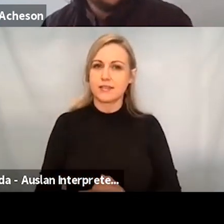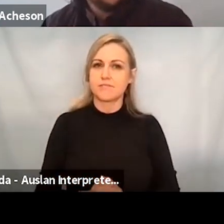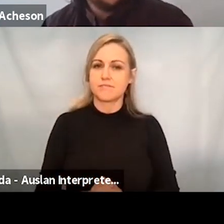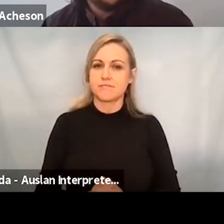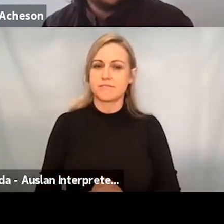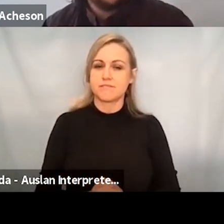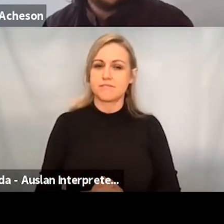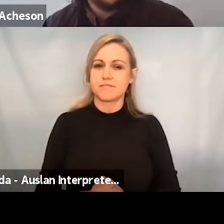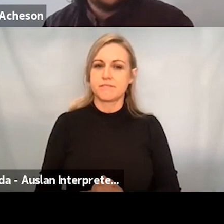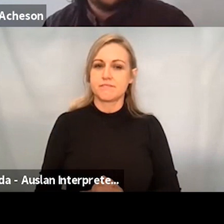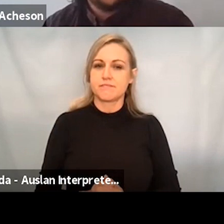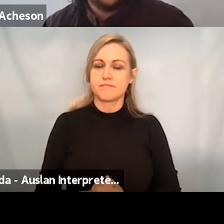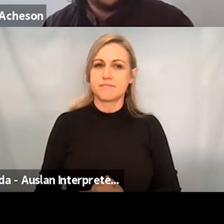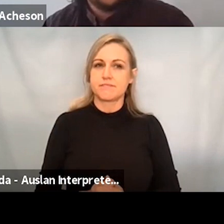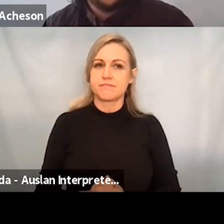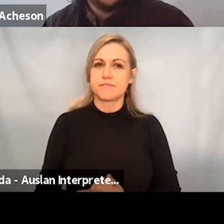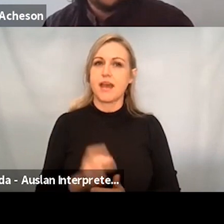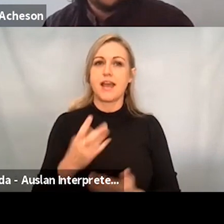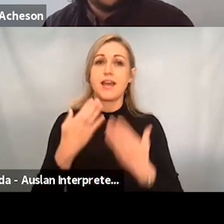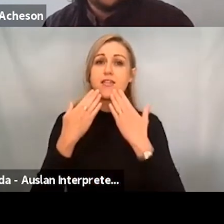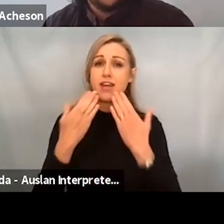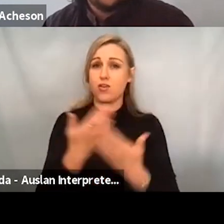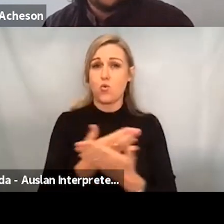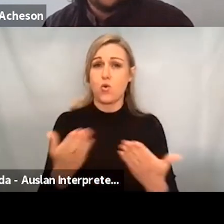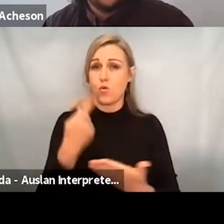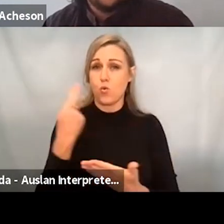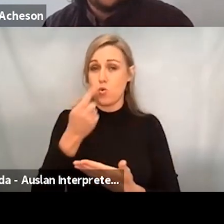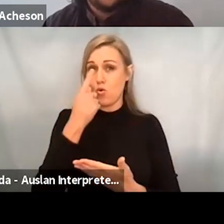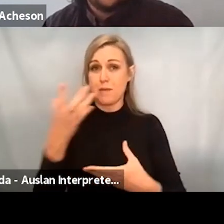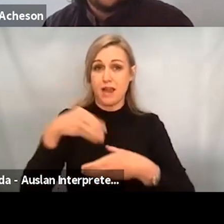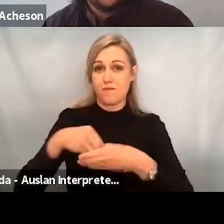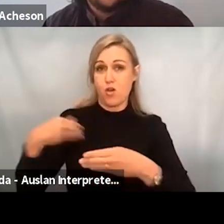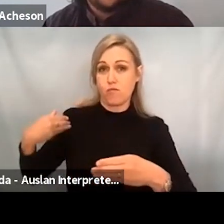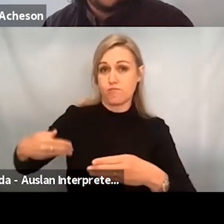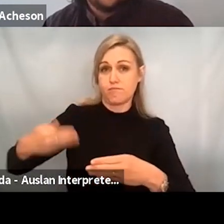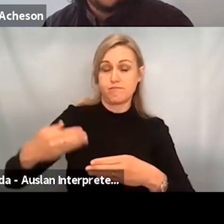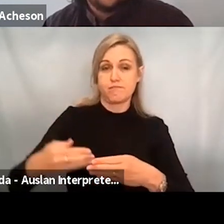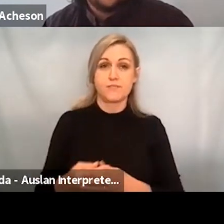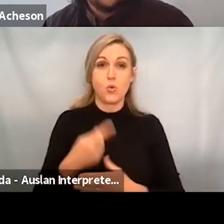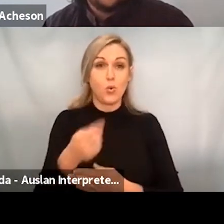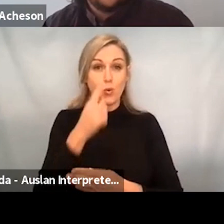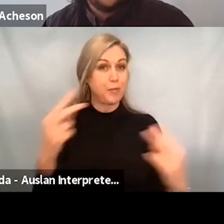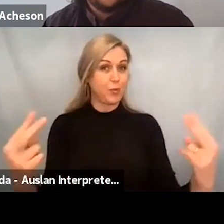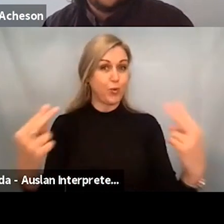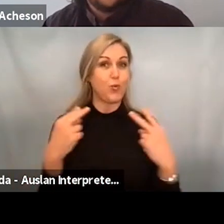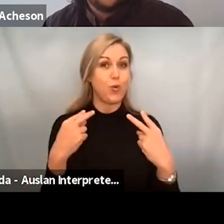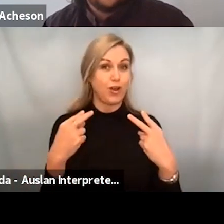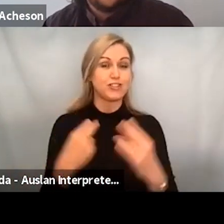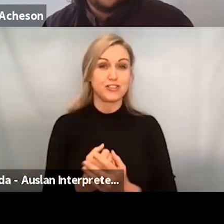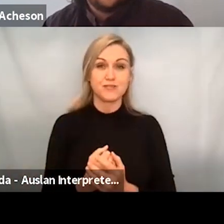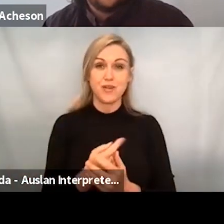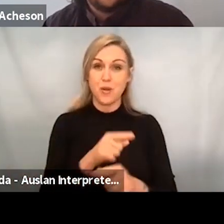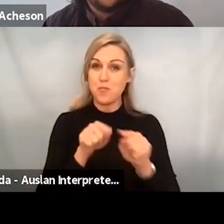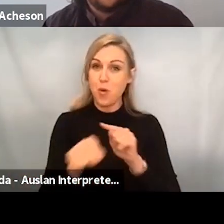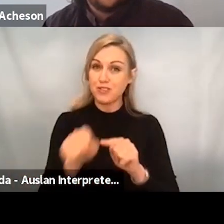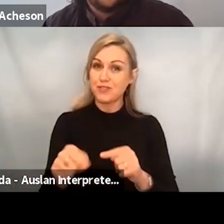simply thank everybody who's been involved and all the listeners who most of you have stuck with